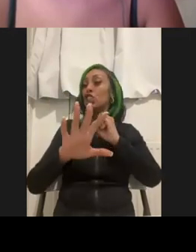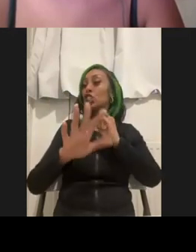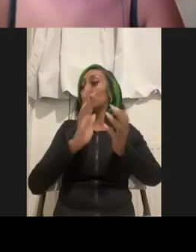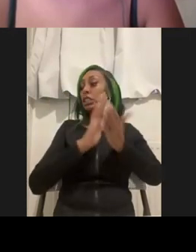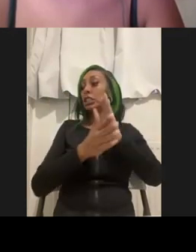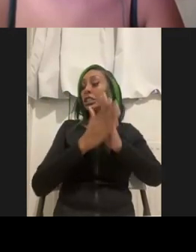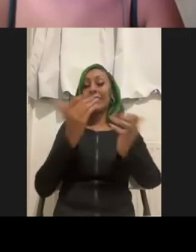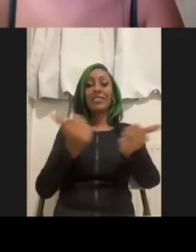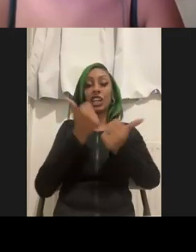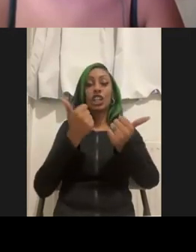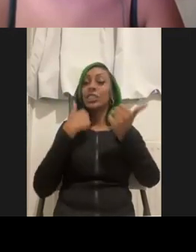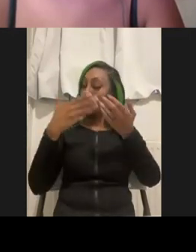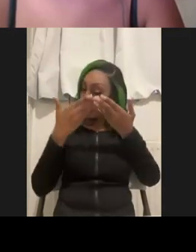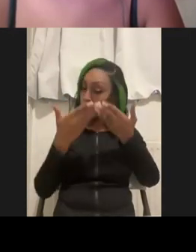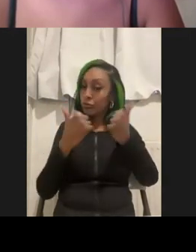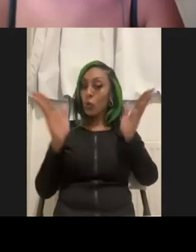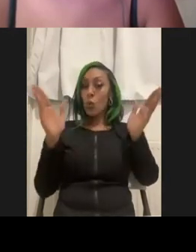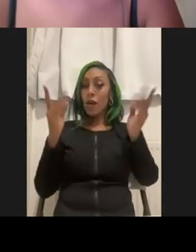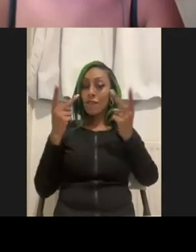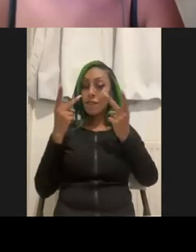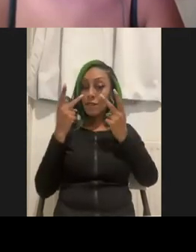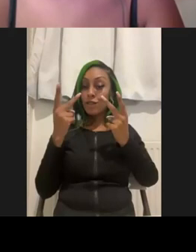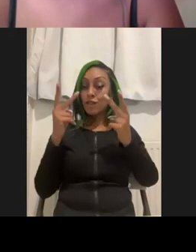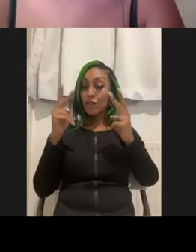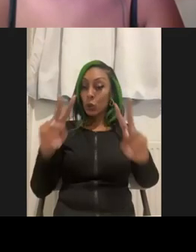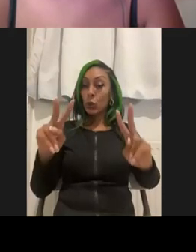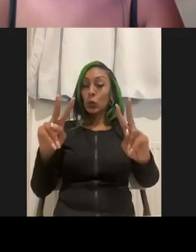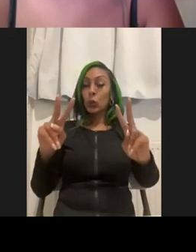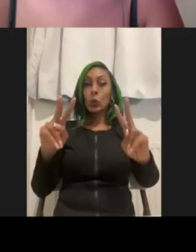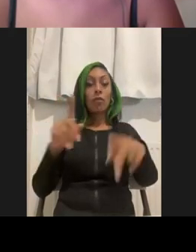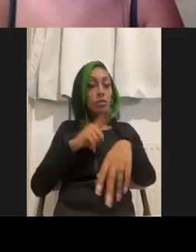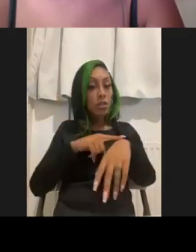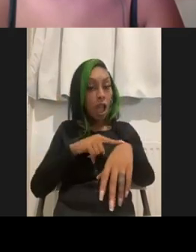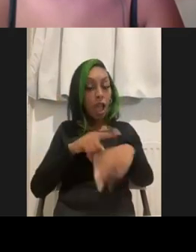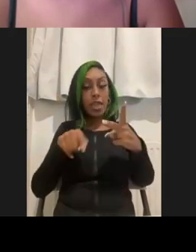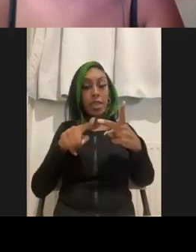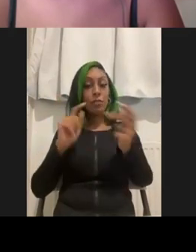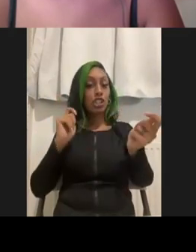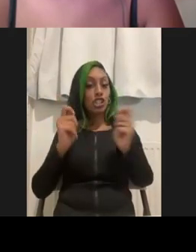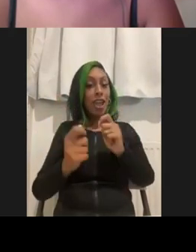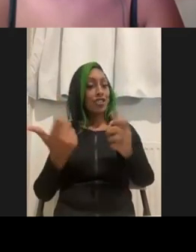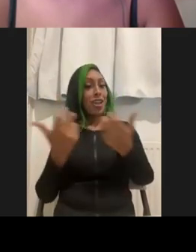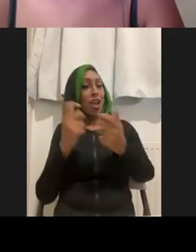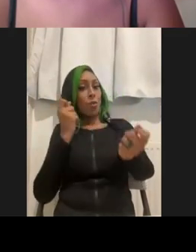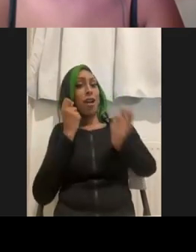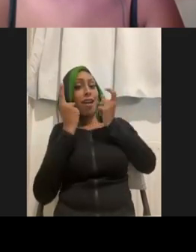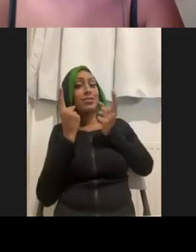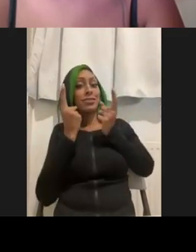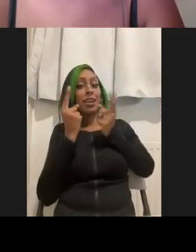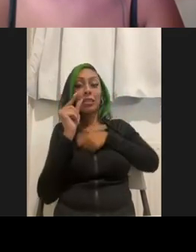much broader view of time and change. And crucially, how do we understand that they will only ever be